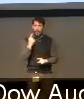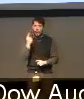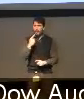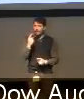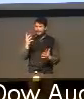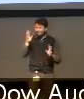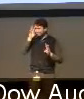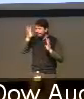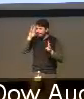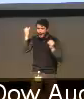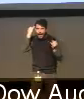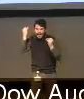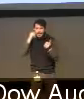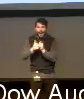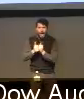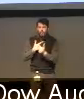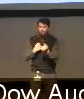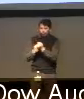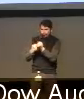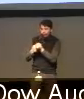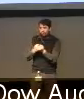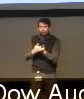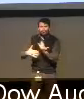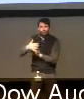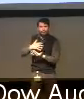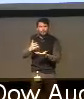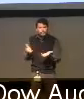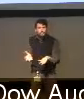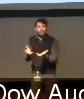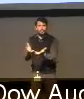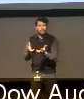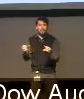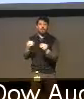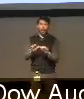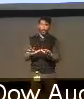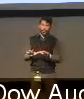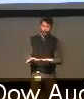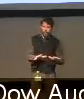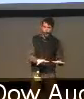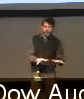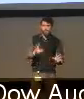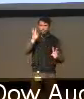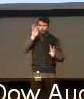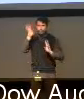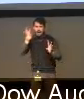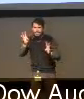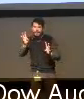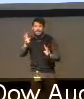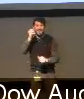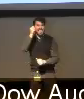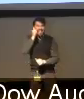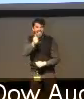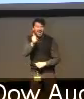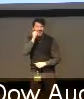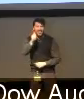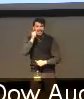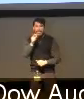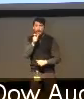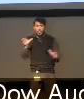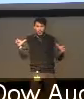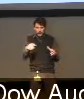and creative and working together, because everyone was a brand new team every day, but worked seamlessly